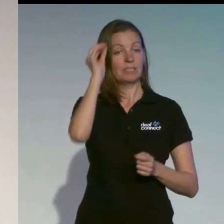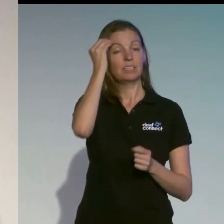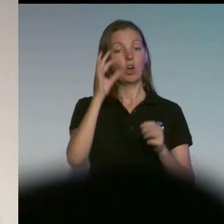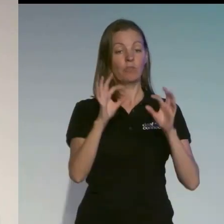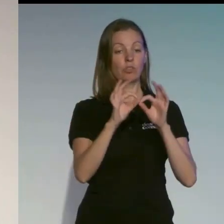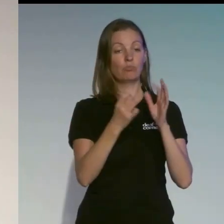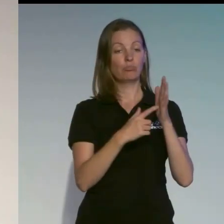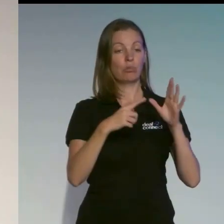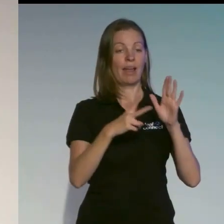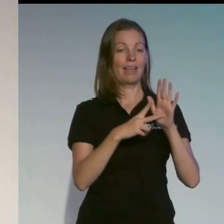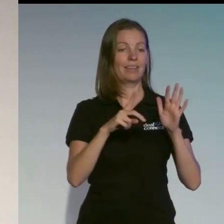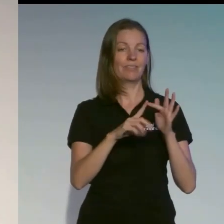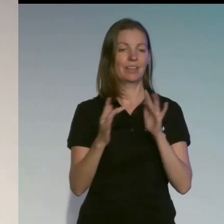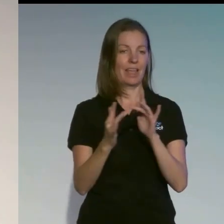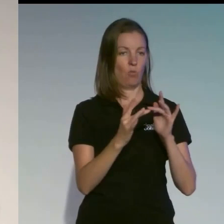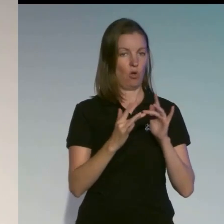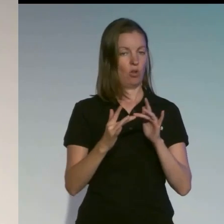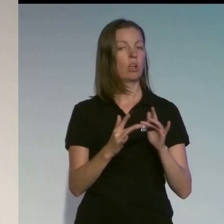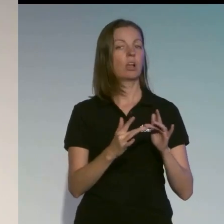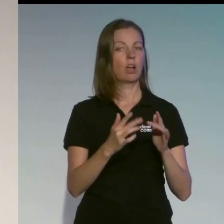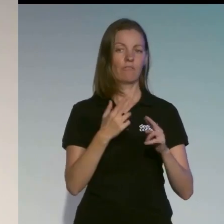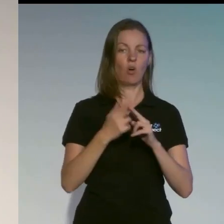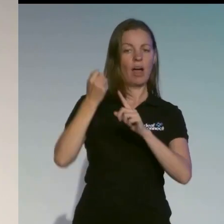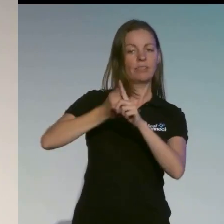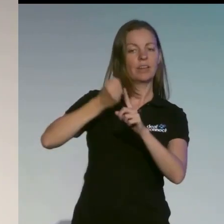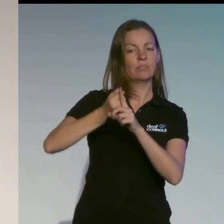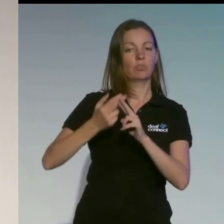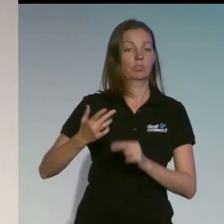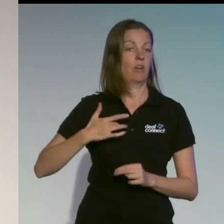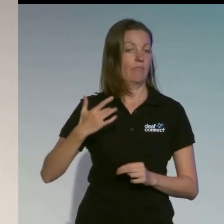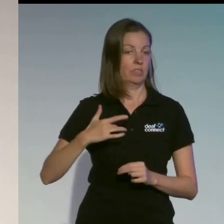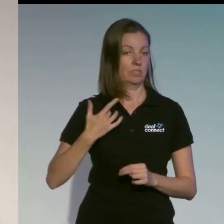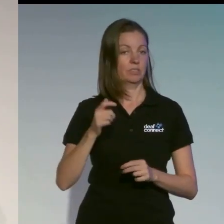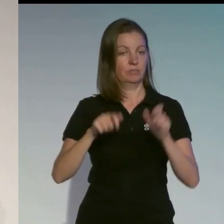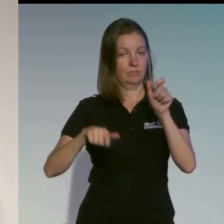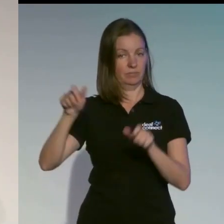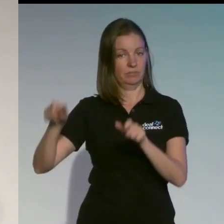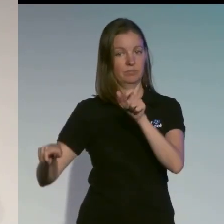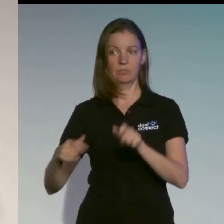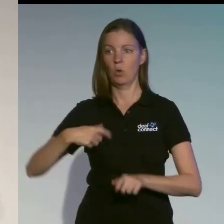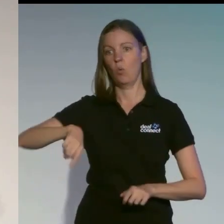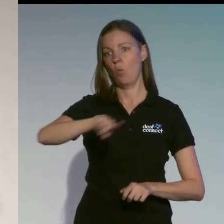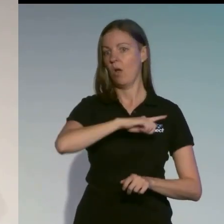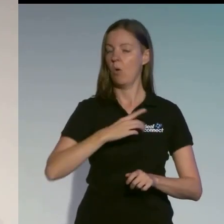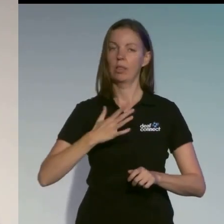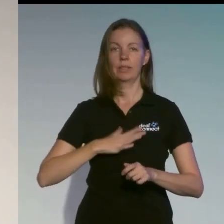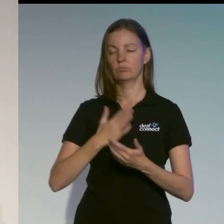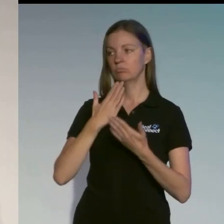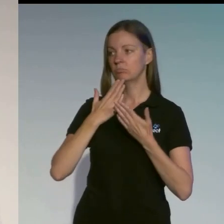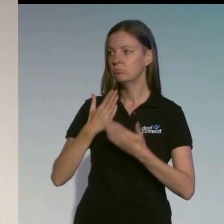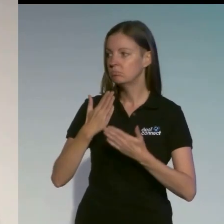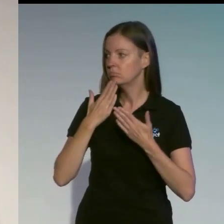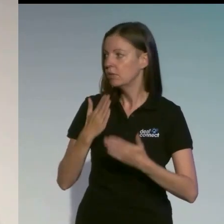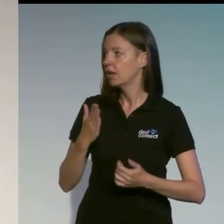to support and be an advocacy group for survivors. And I know we've all got a huge amount to thank you for. You're working